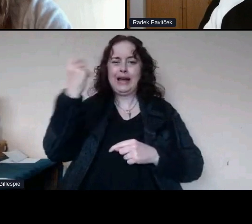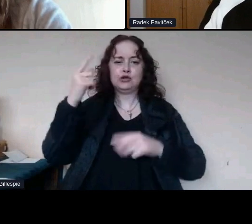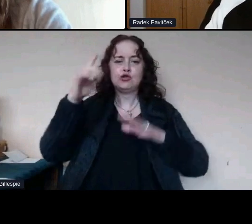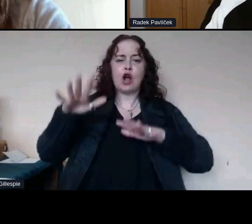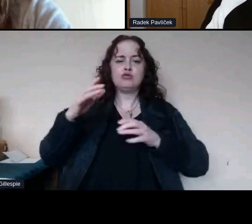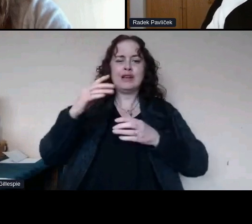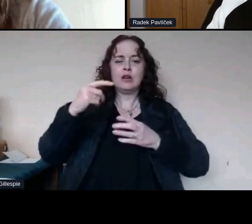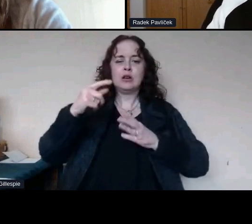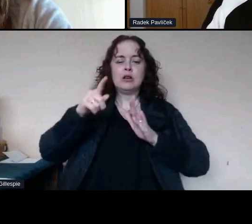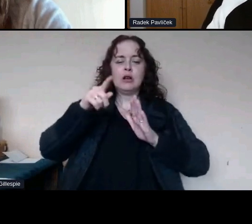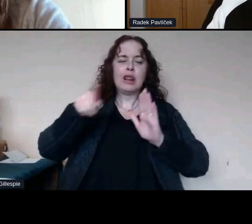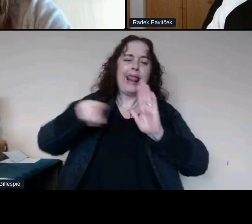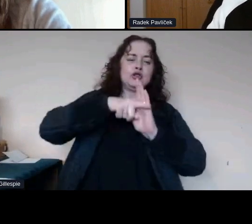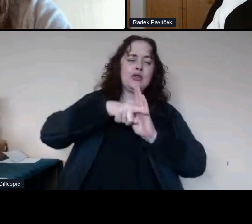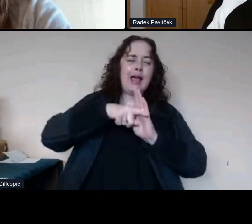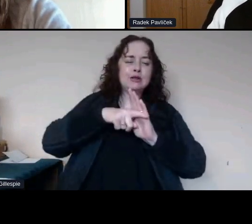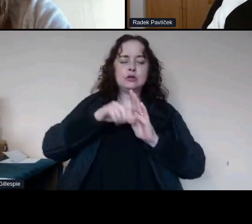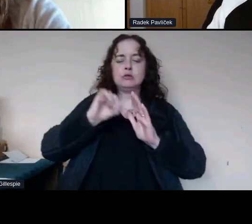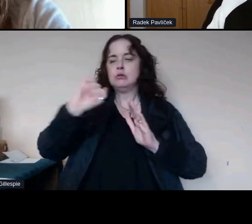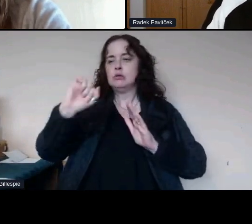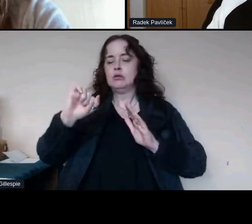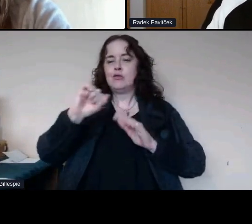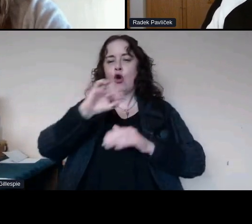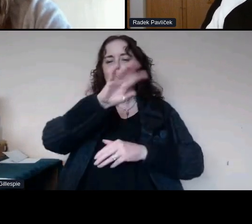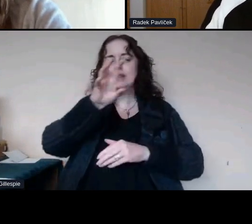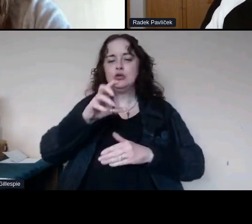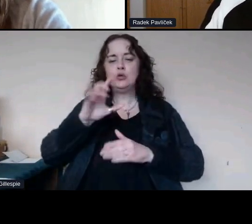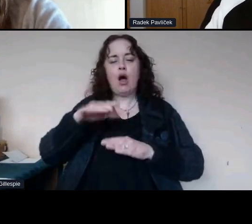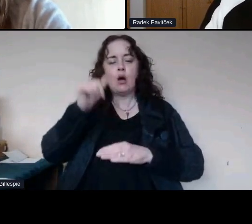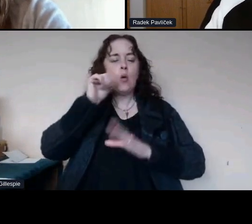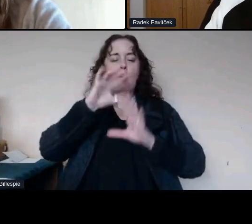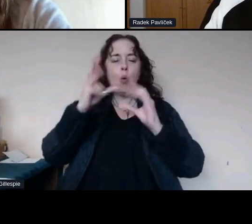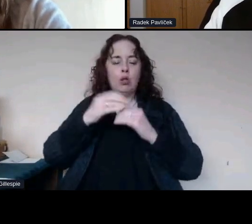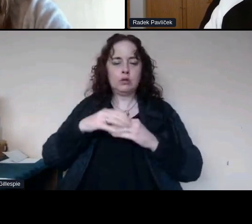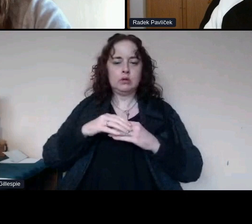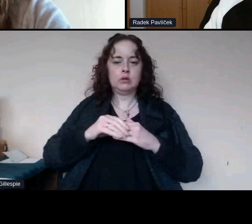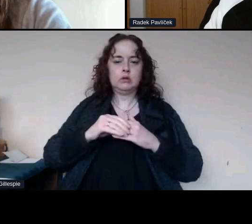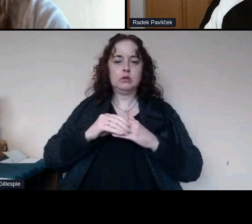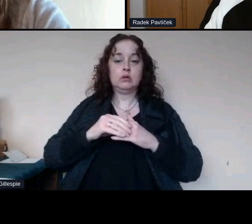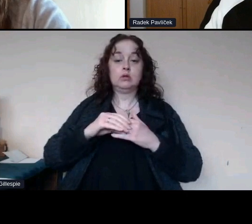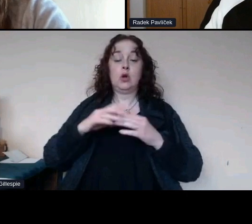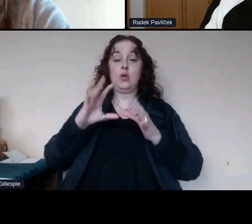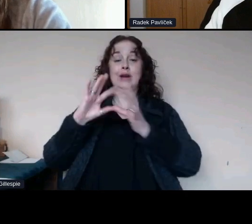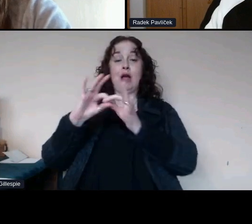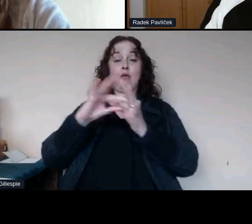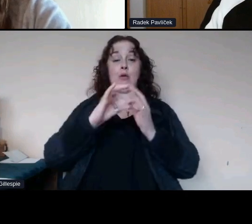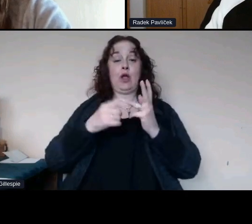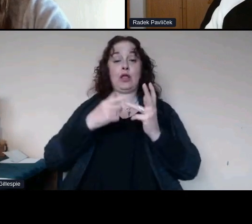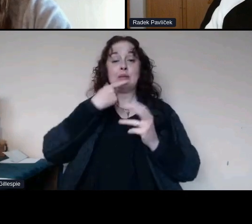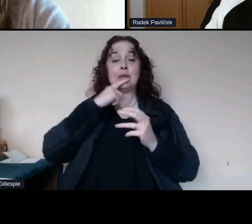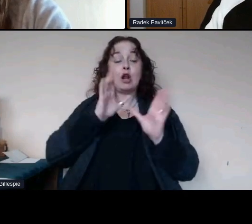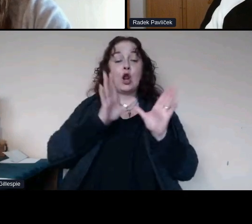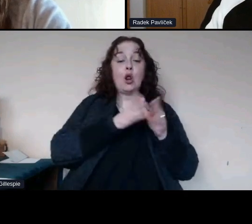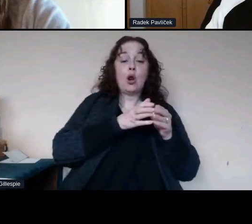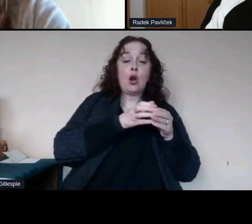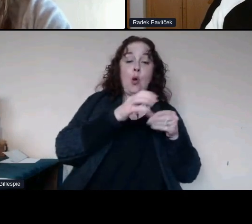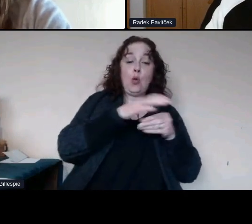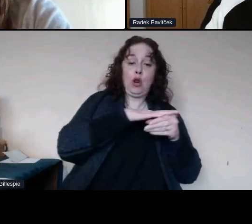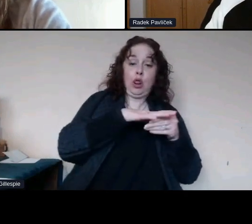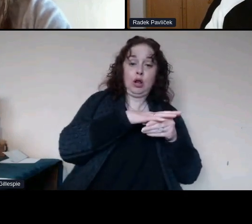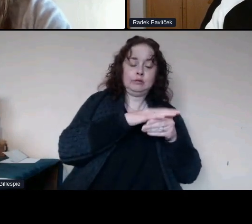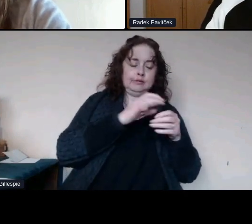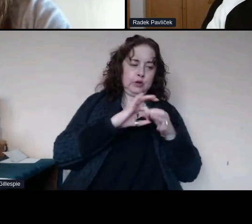the norms of each region. So you can also network with other people. In the local chapters, you get a closer